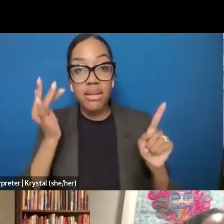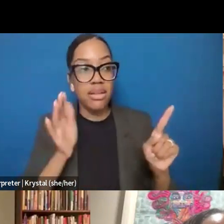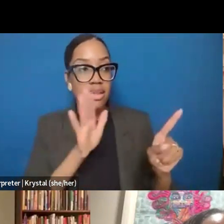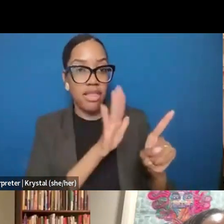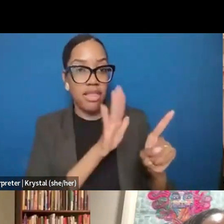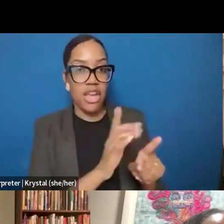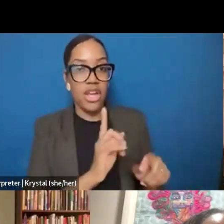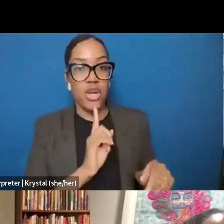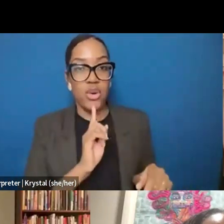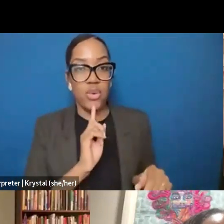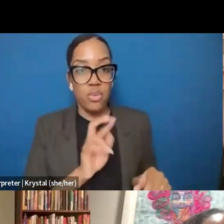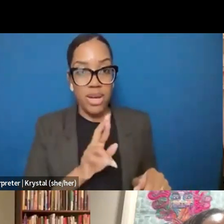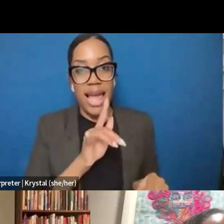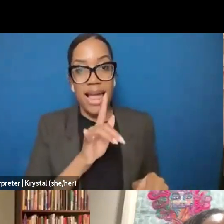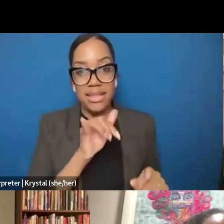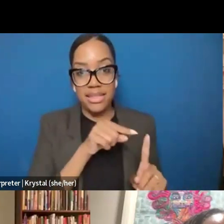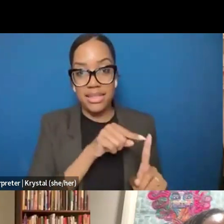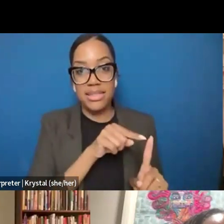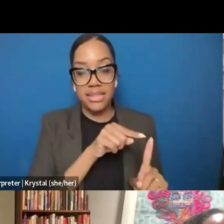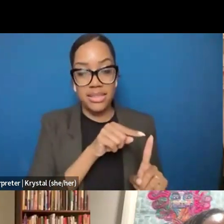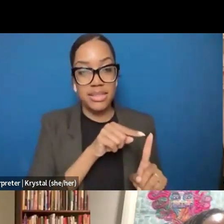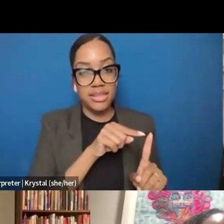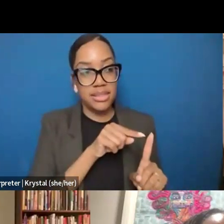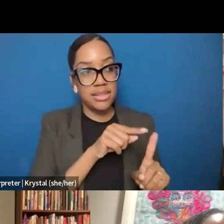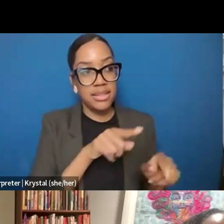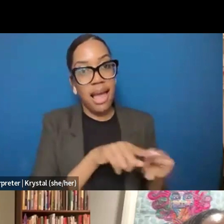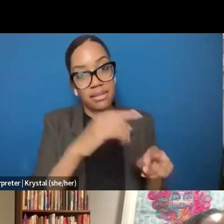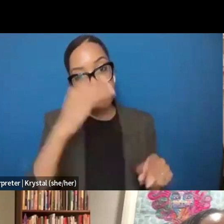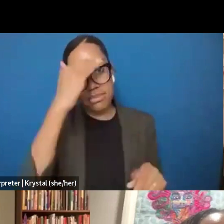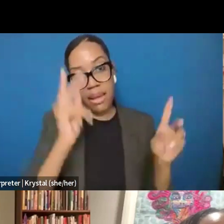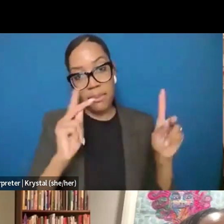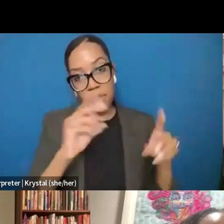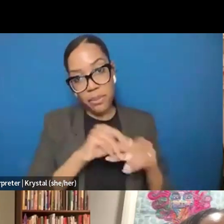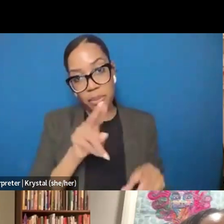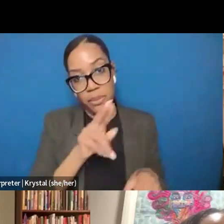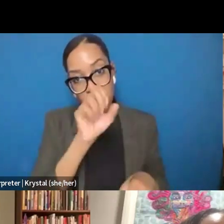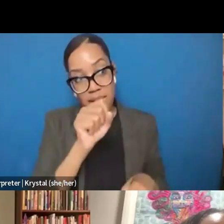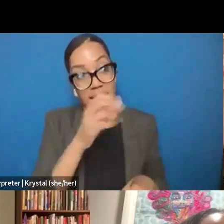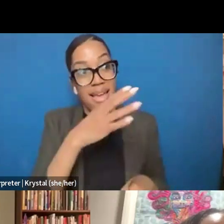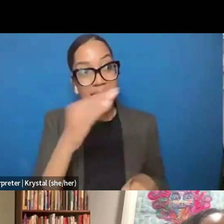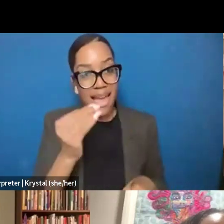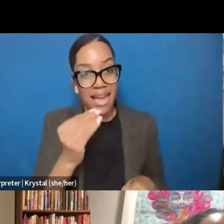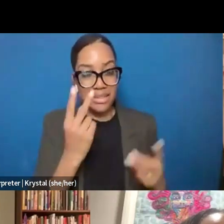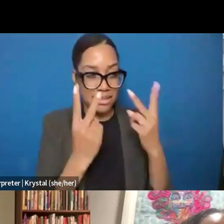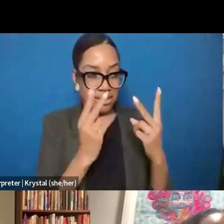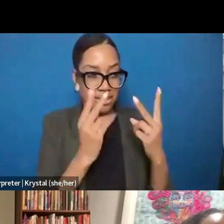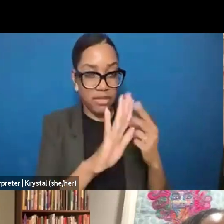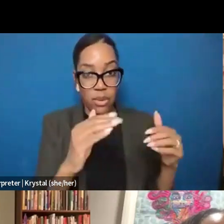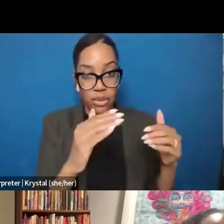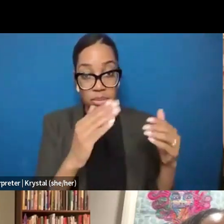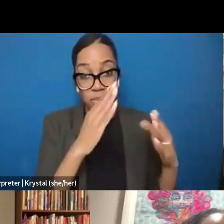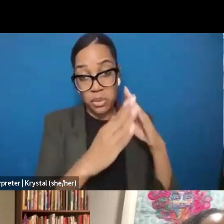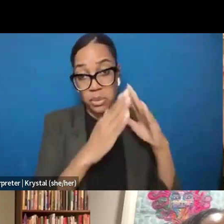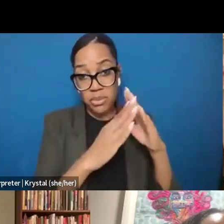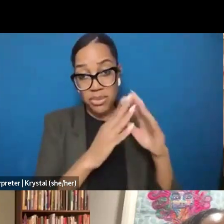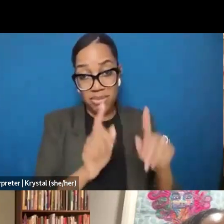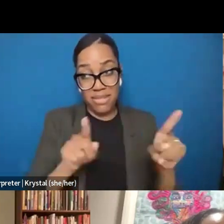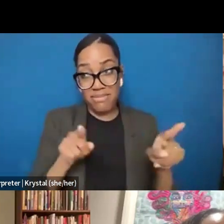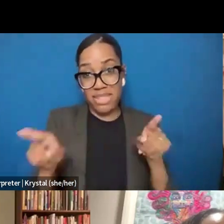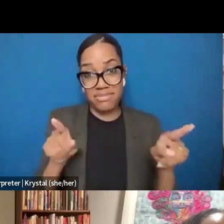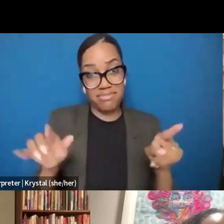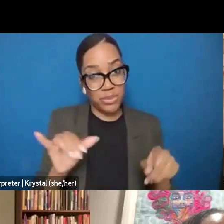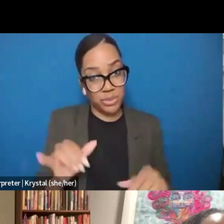they're experiencing as Black people in the context of the US, and because of the communities that they're serving. And I think